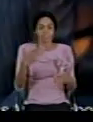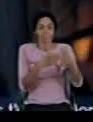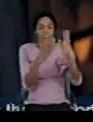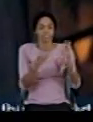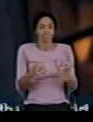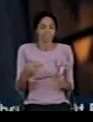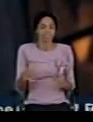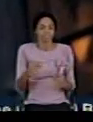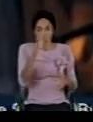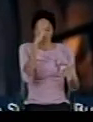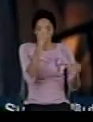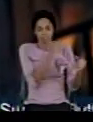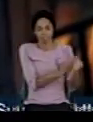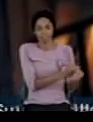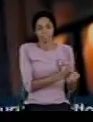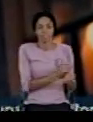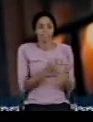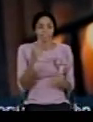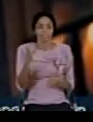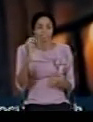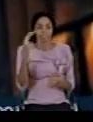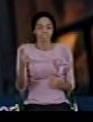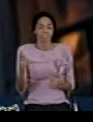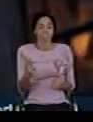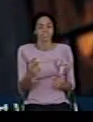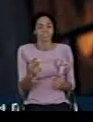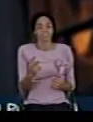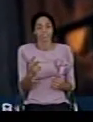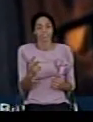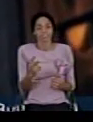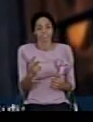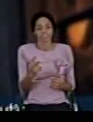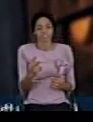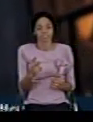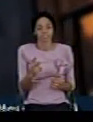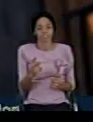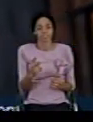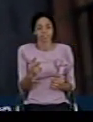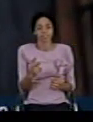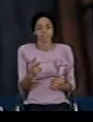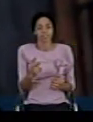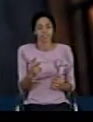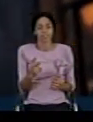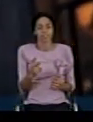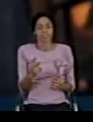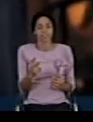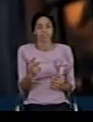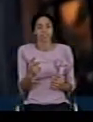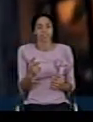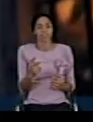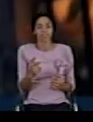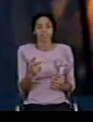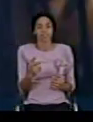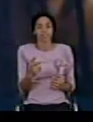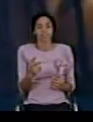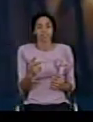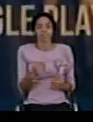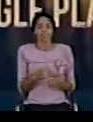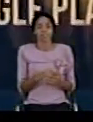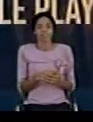TV, Europe's top Christian network to the African Caribbean community in the